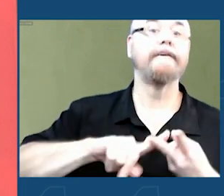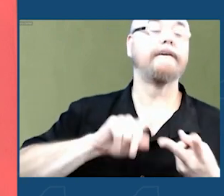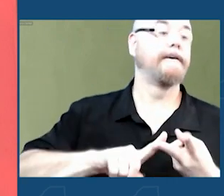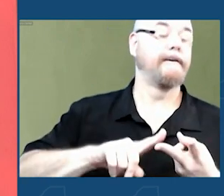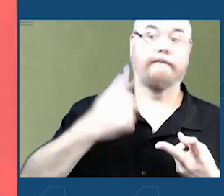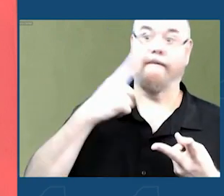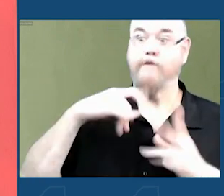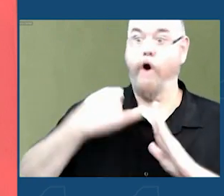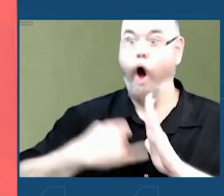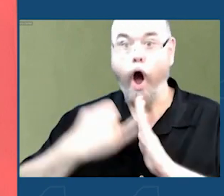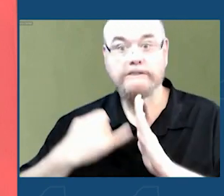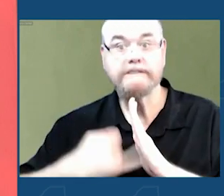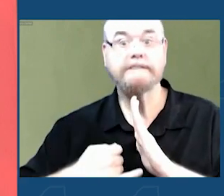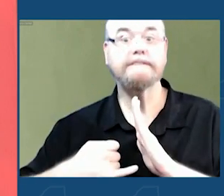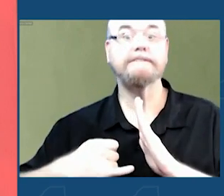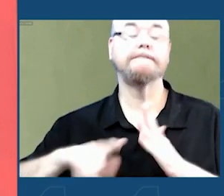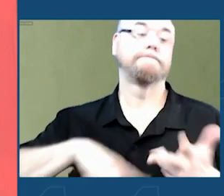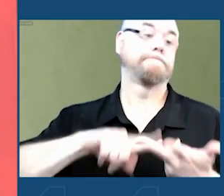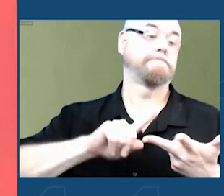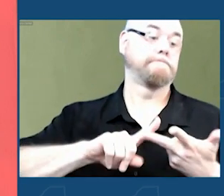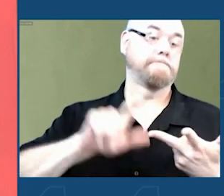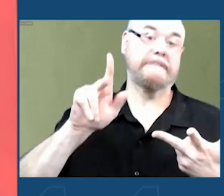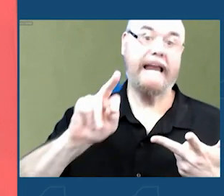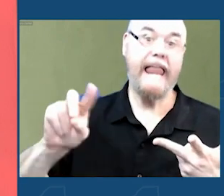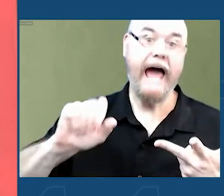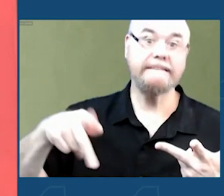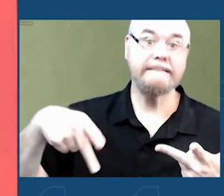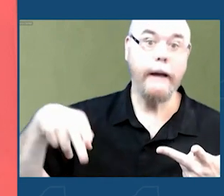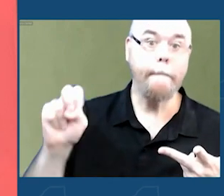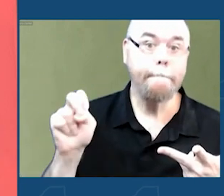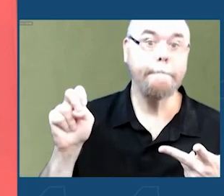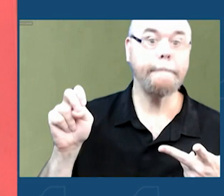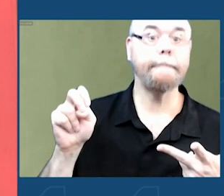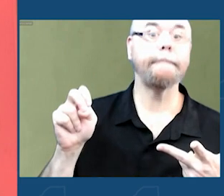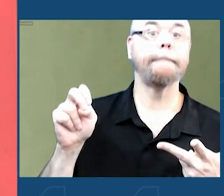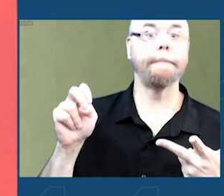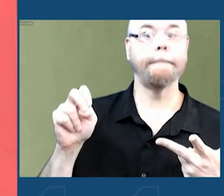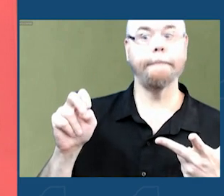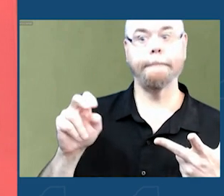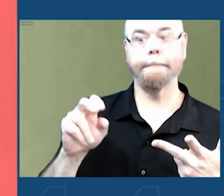artists and our landscape and our art.